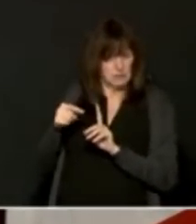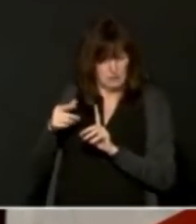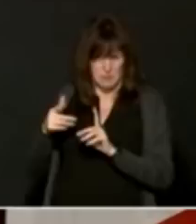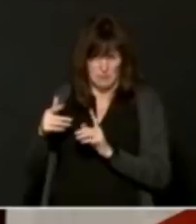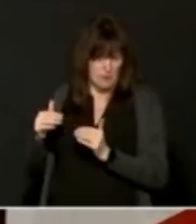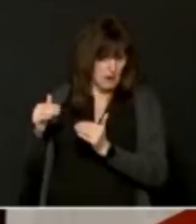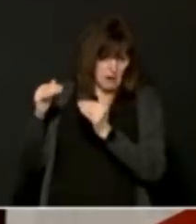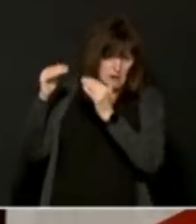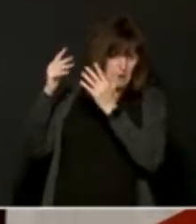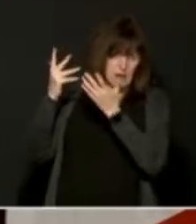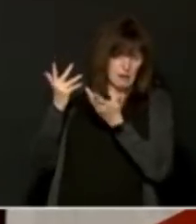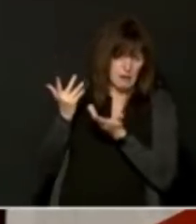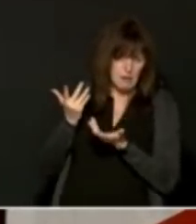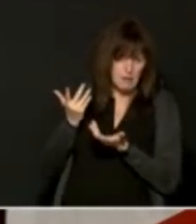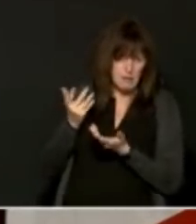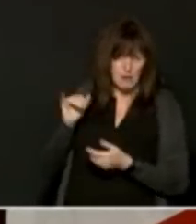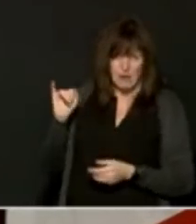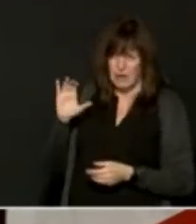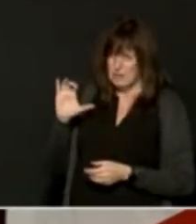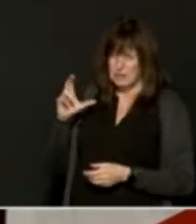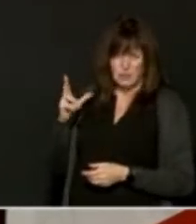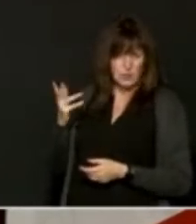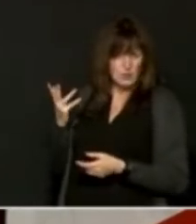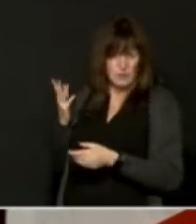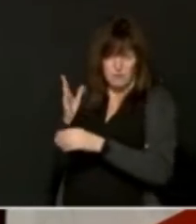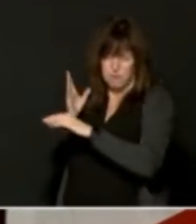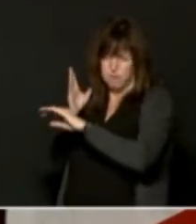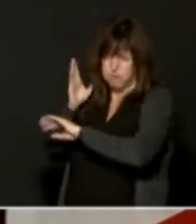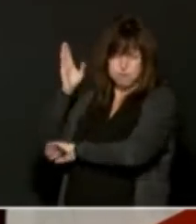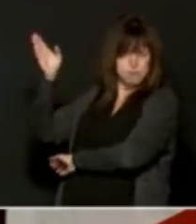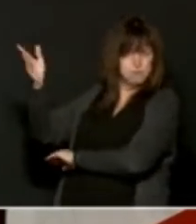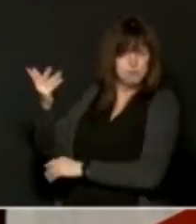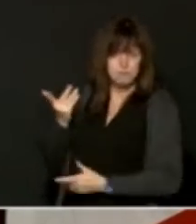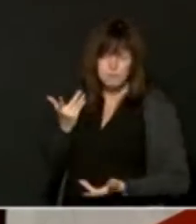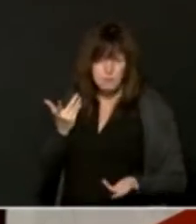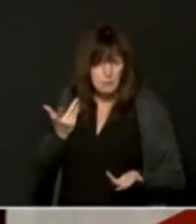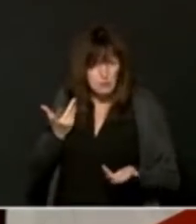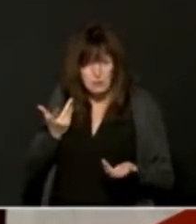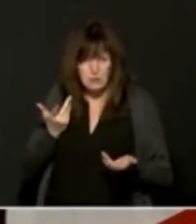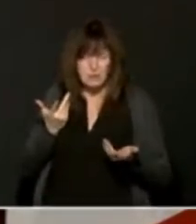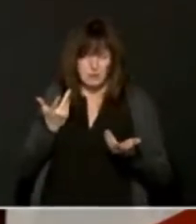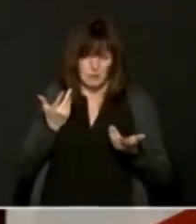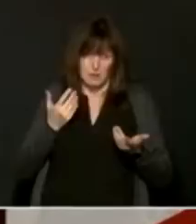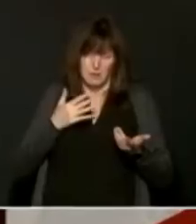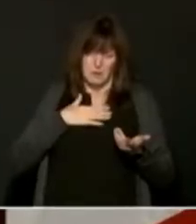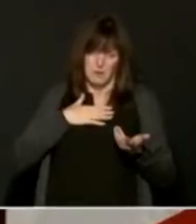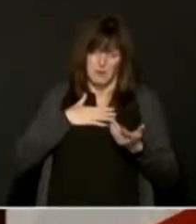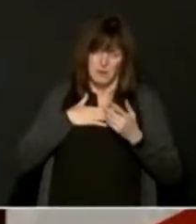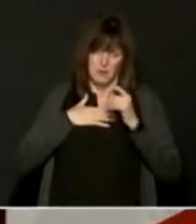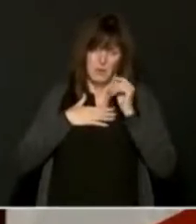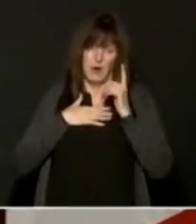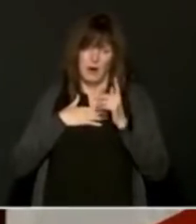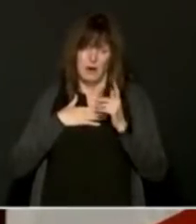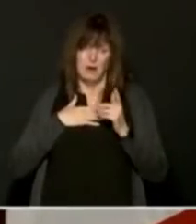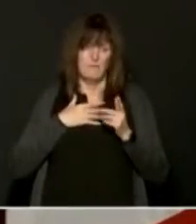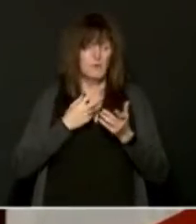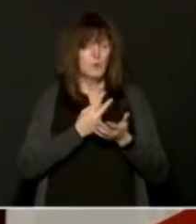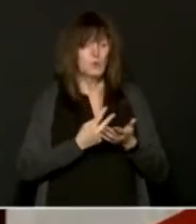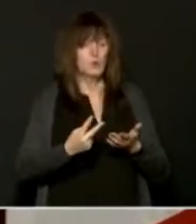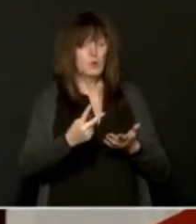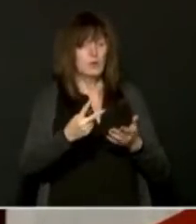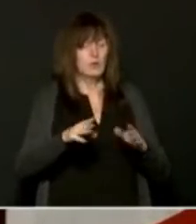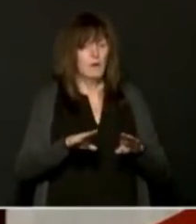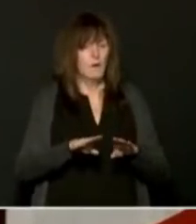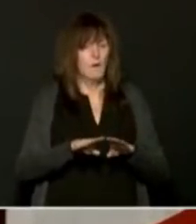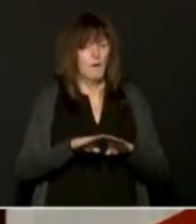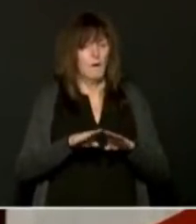ICU overload and so on, I would be surprised if things open up at the end of May. They may